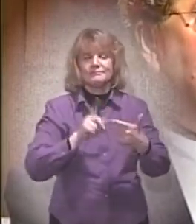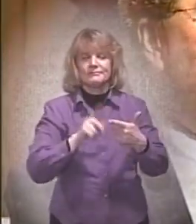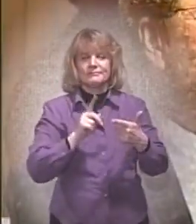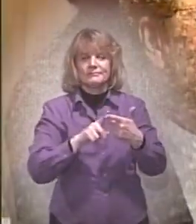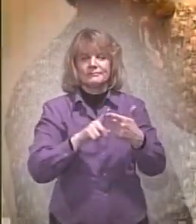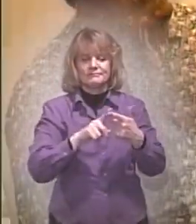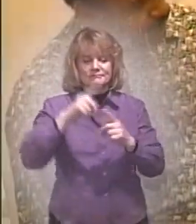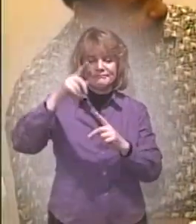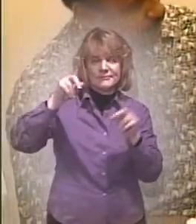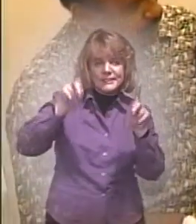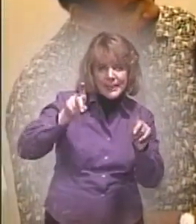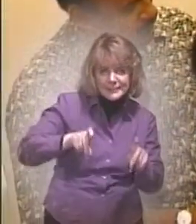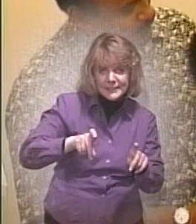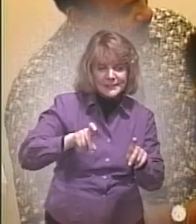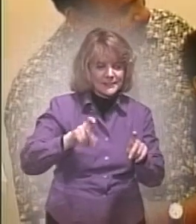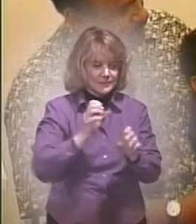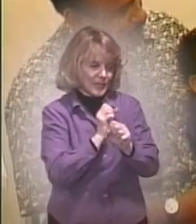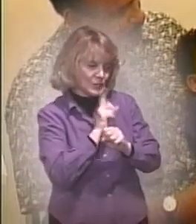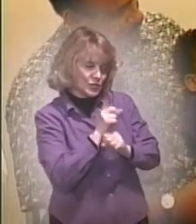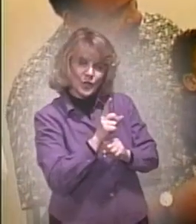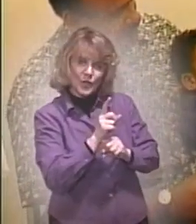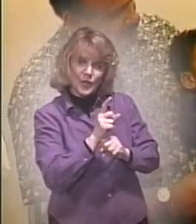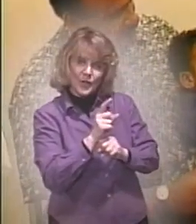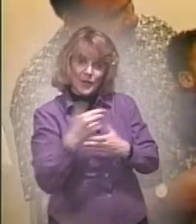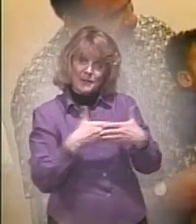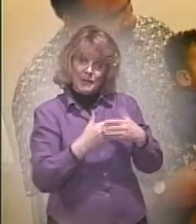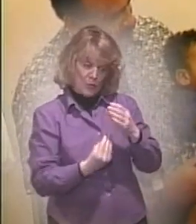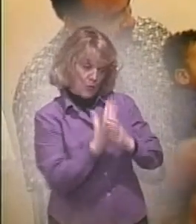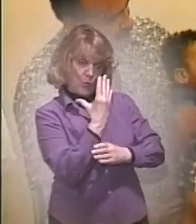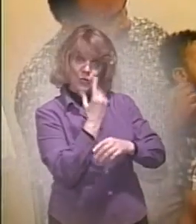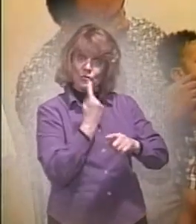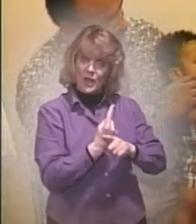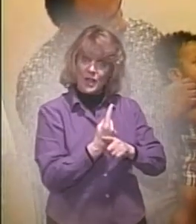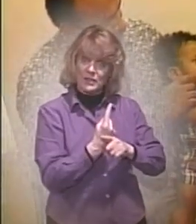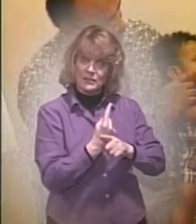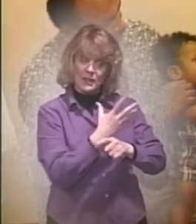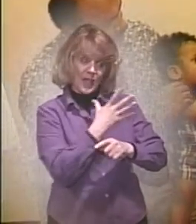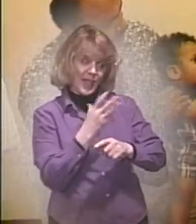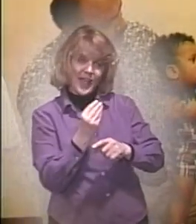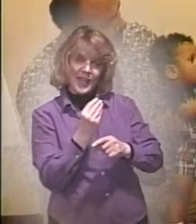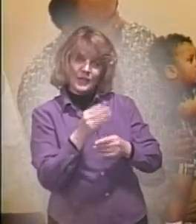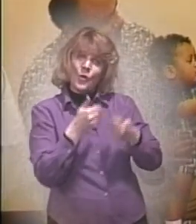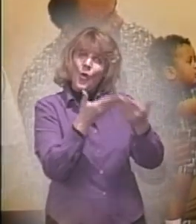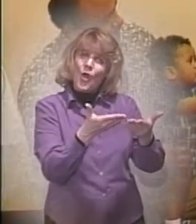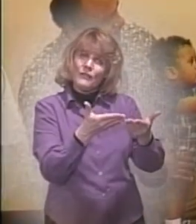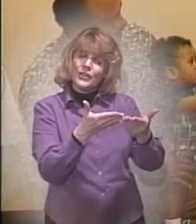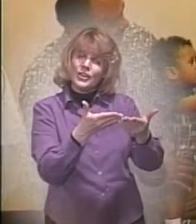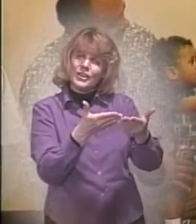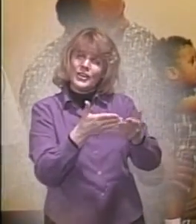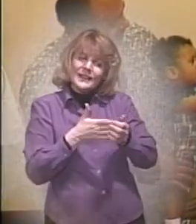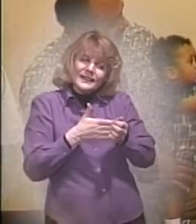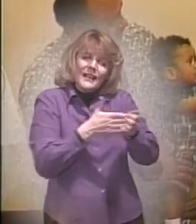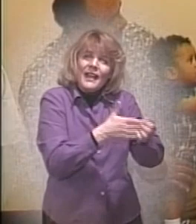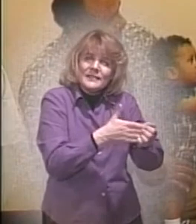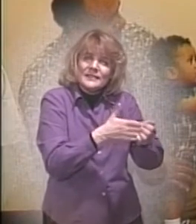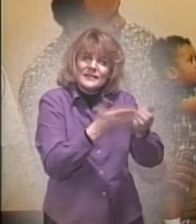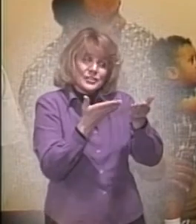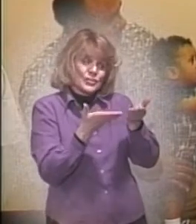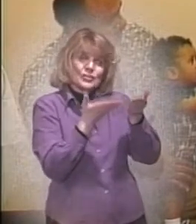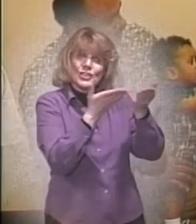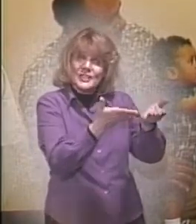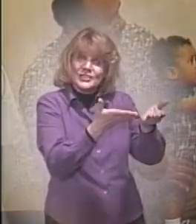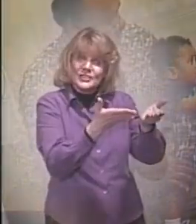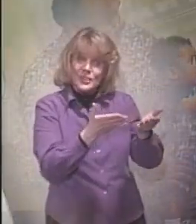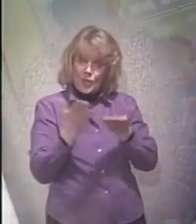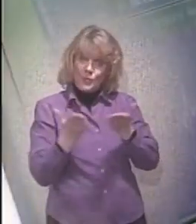in terms of how a child is developing, but also what's called anticipatory guidance. That means preparing you for the next step your child may